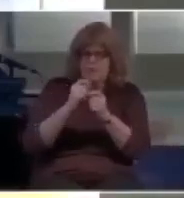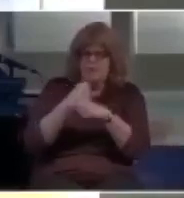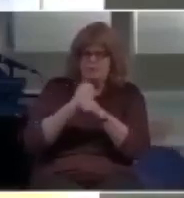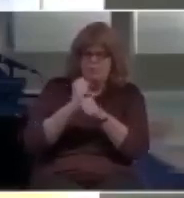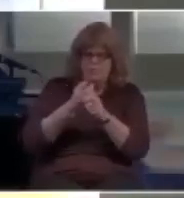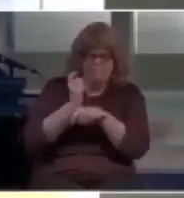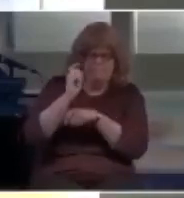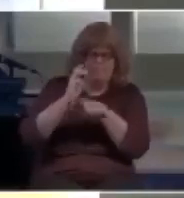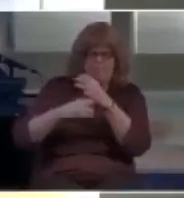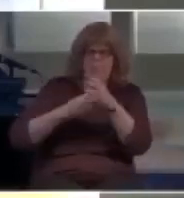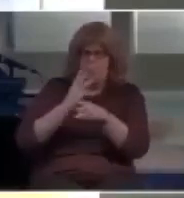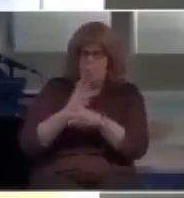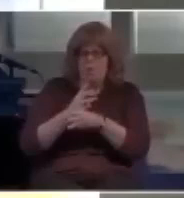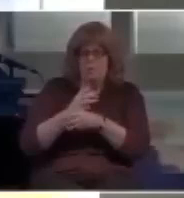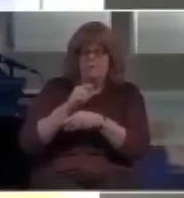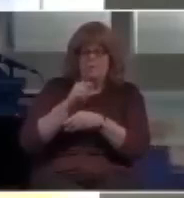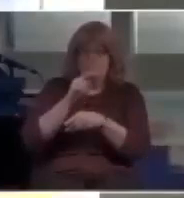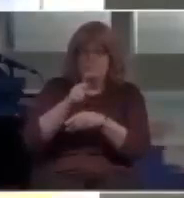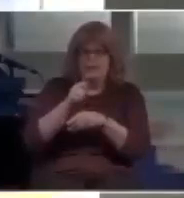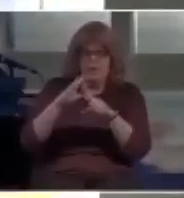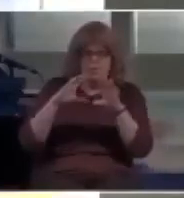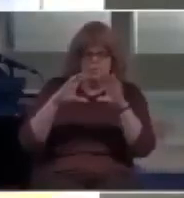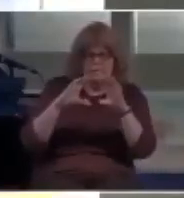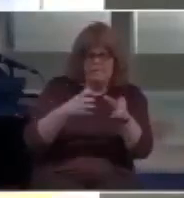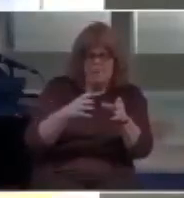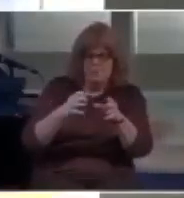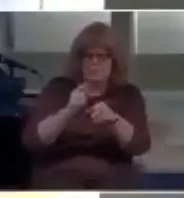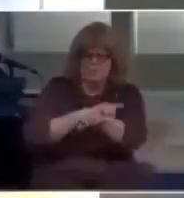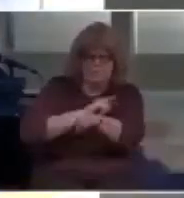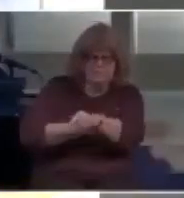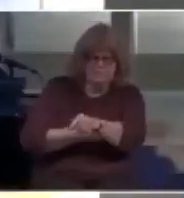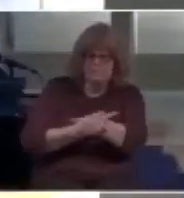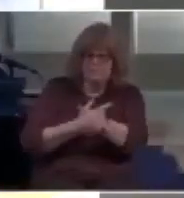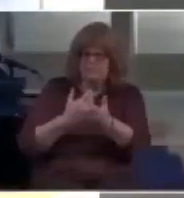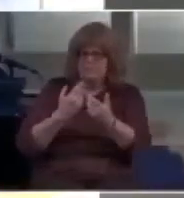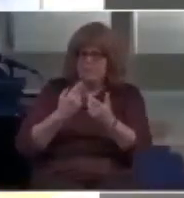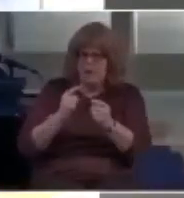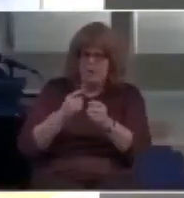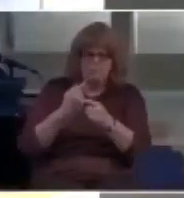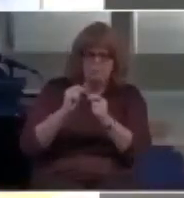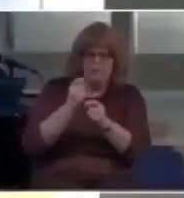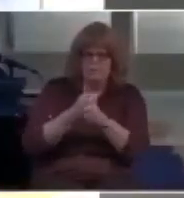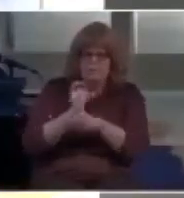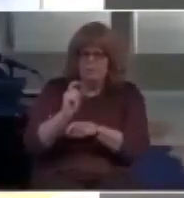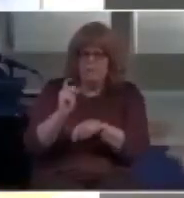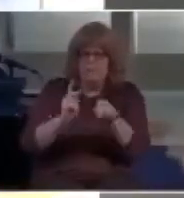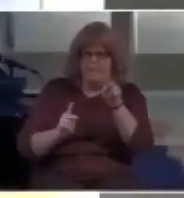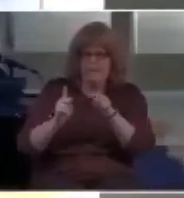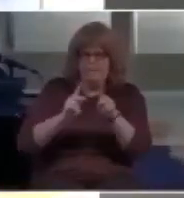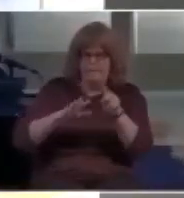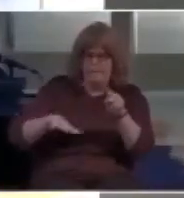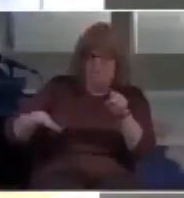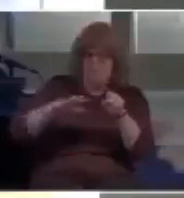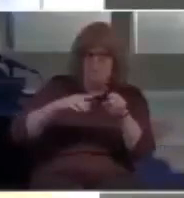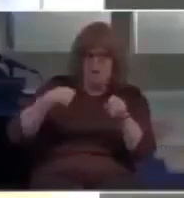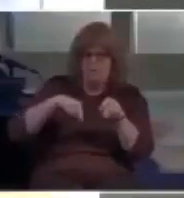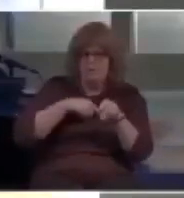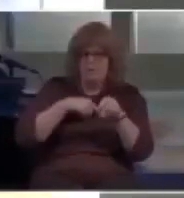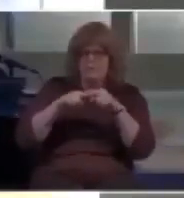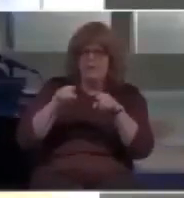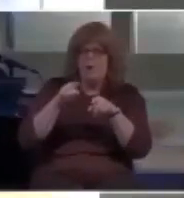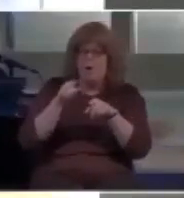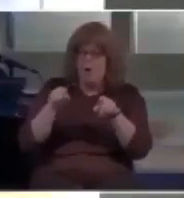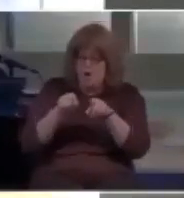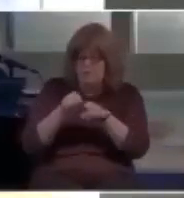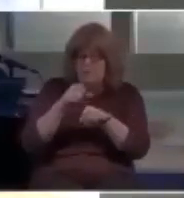And those forces are constantly at work, not only to corrupt the people around us, but to shut us